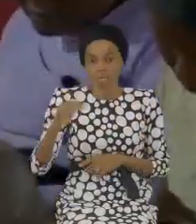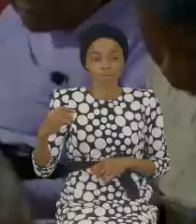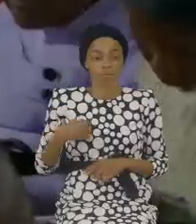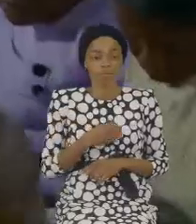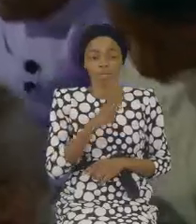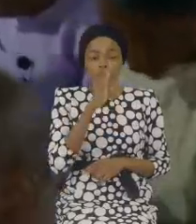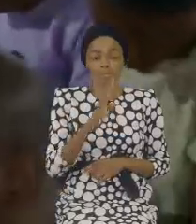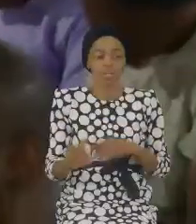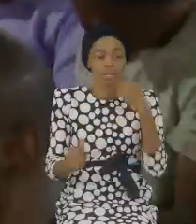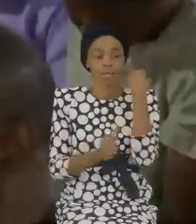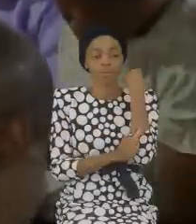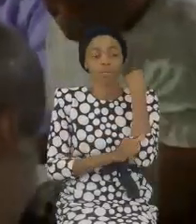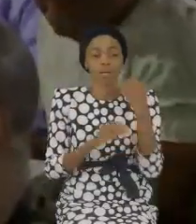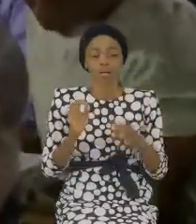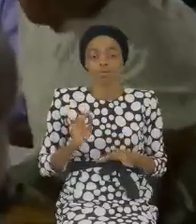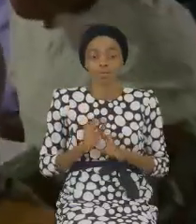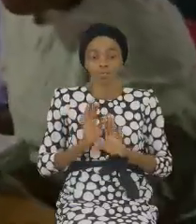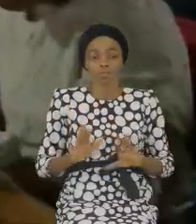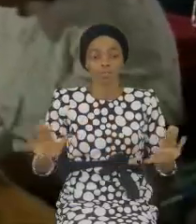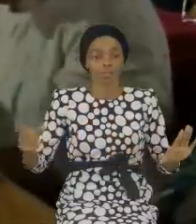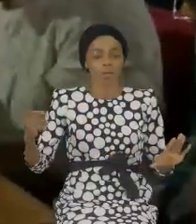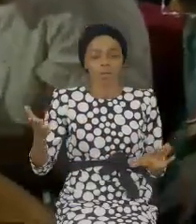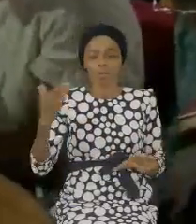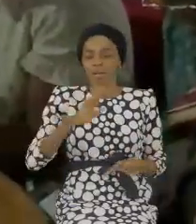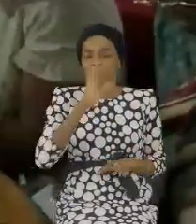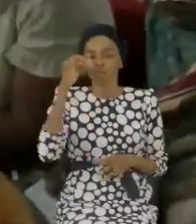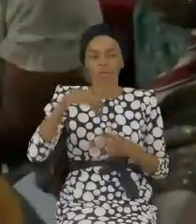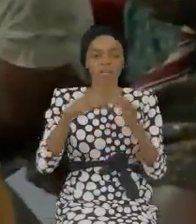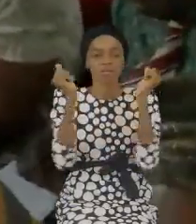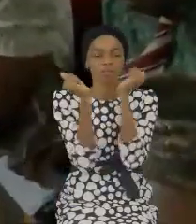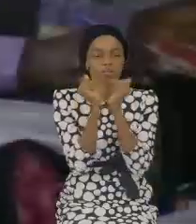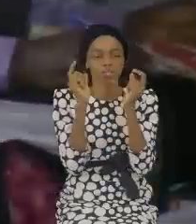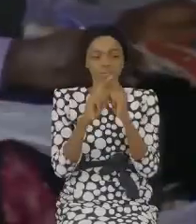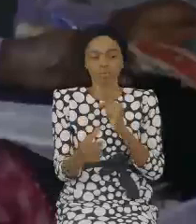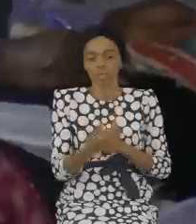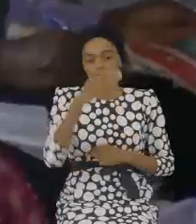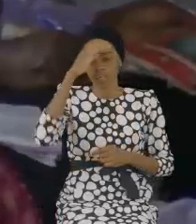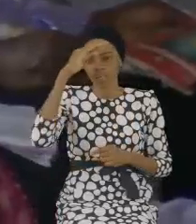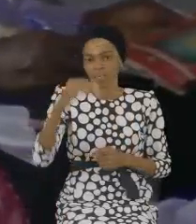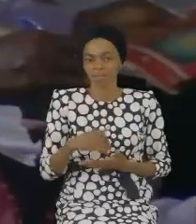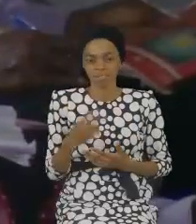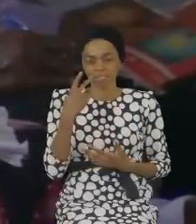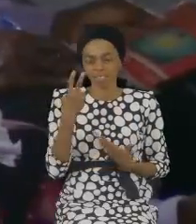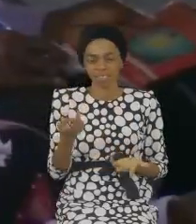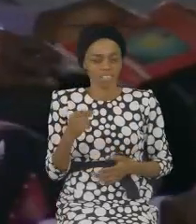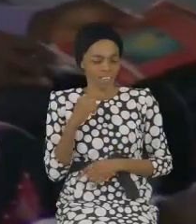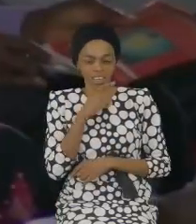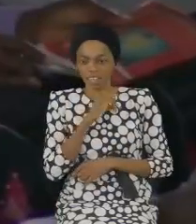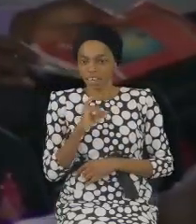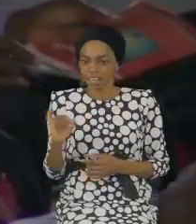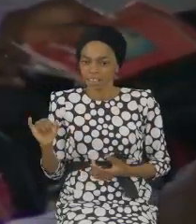be Abraham's seed, and were not never in bondage to any man. They were lying